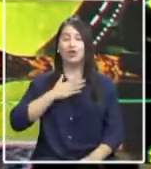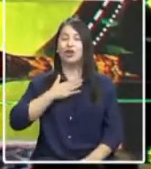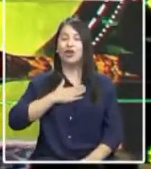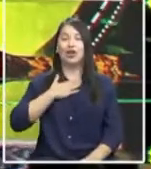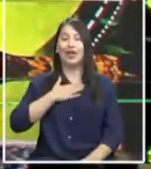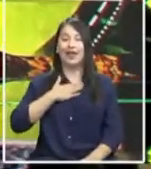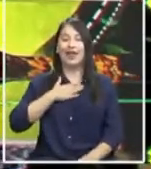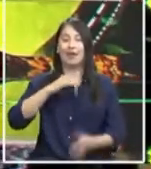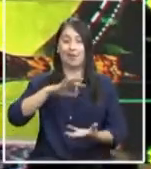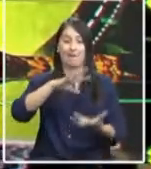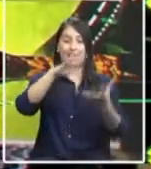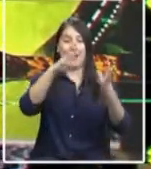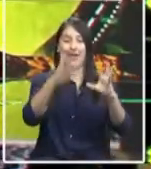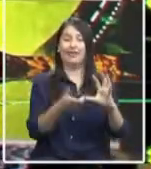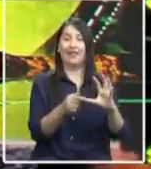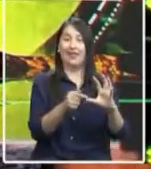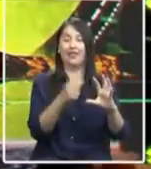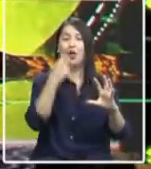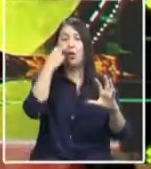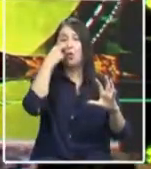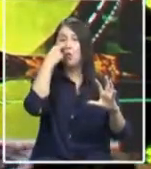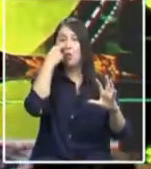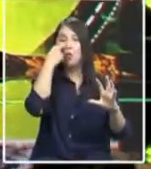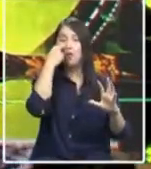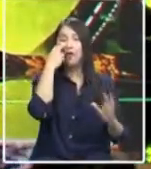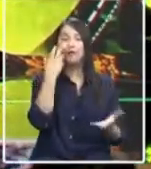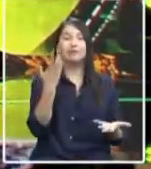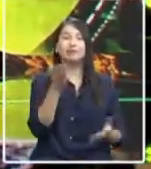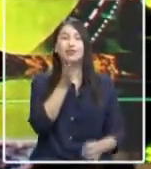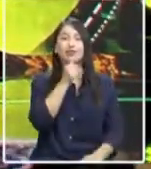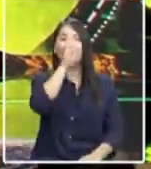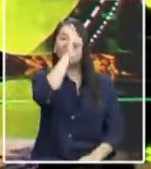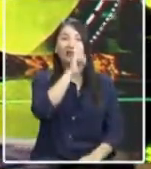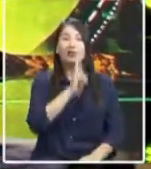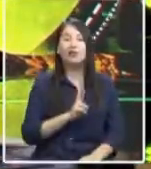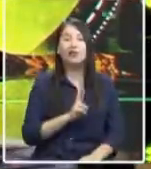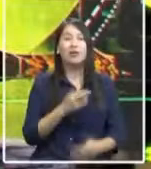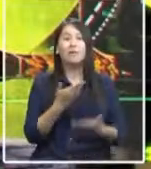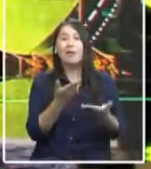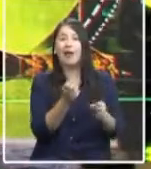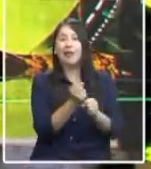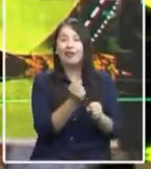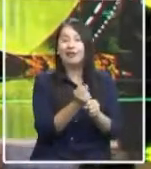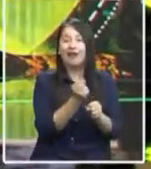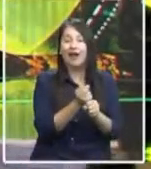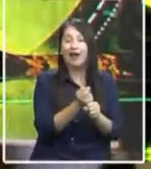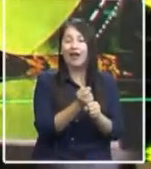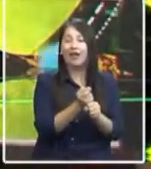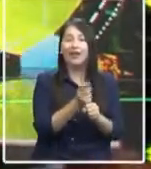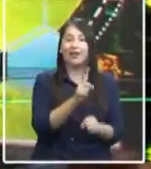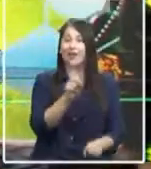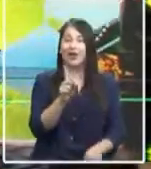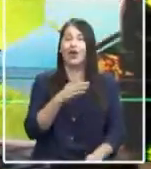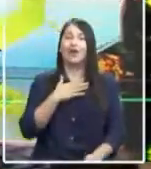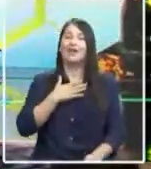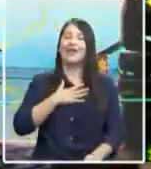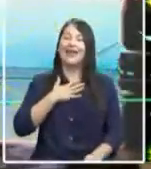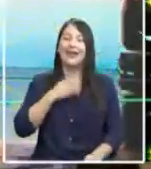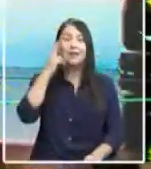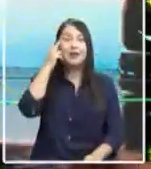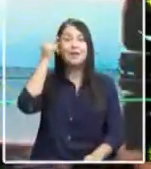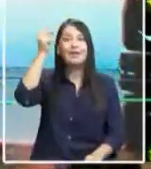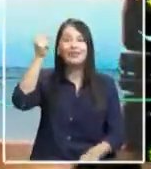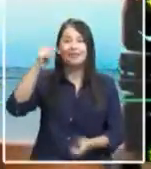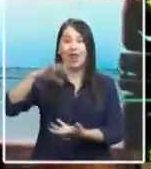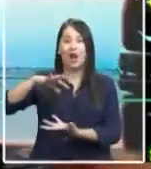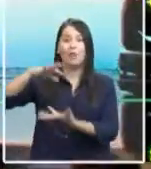have no role to play. We want to create a world where they will be using their own creative power to